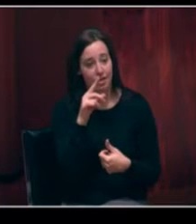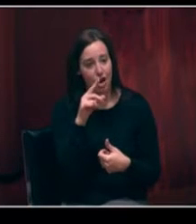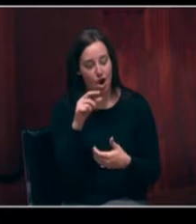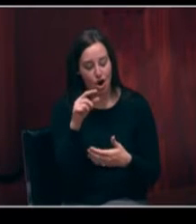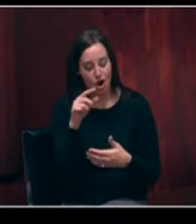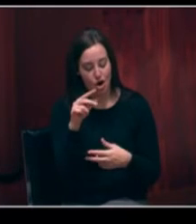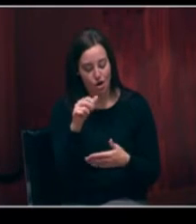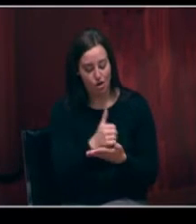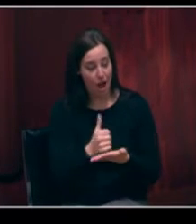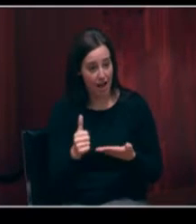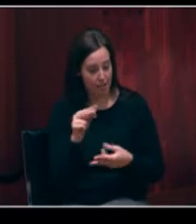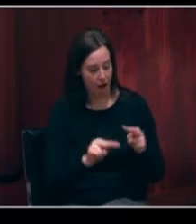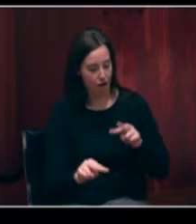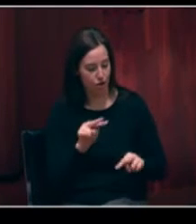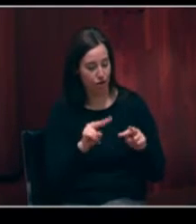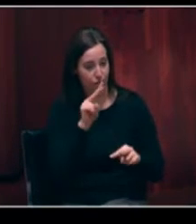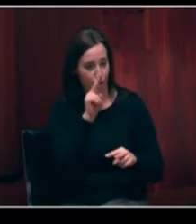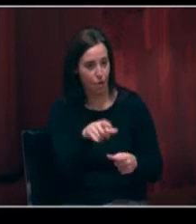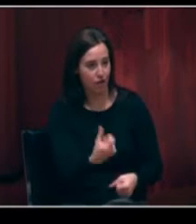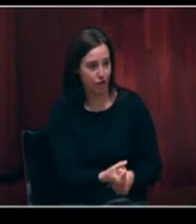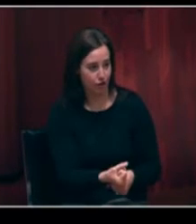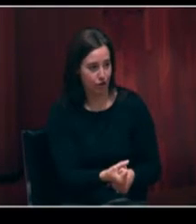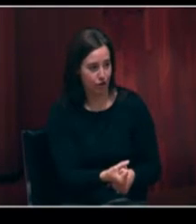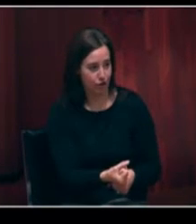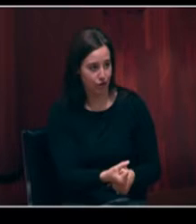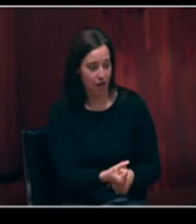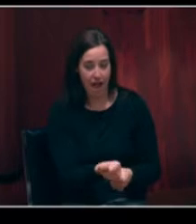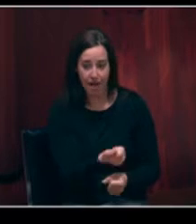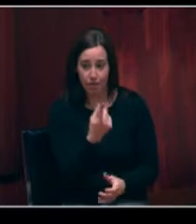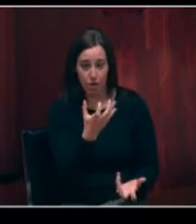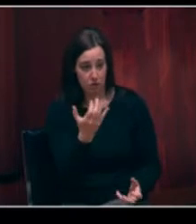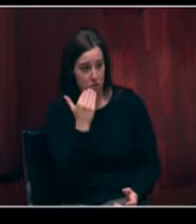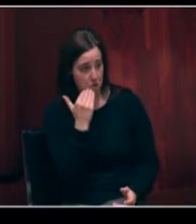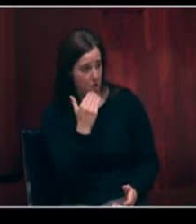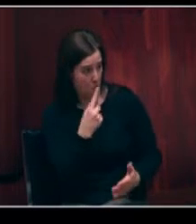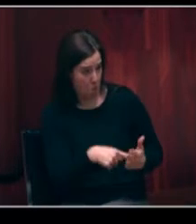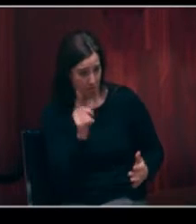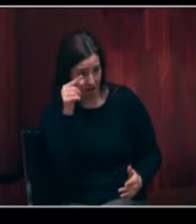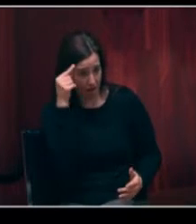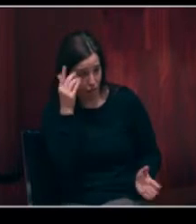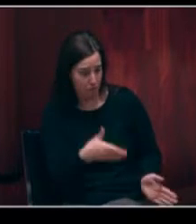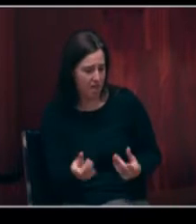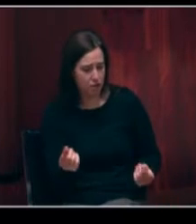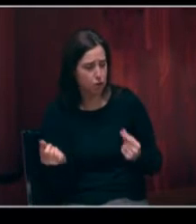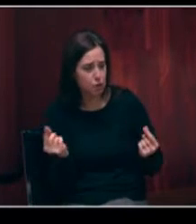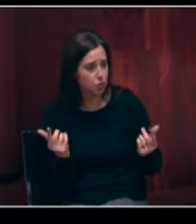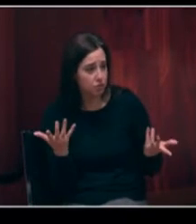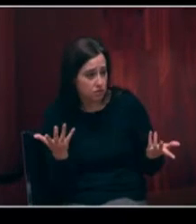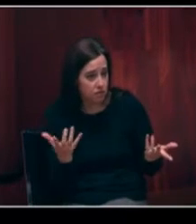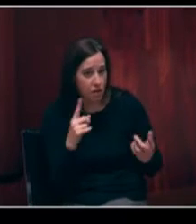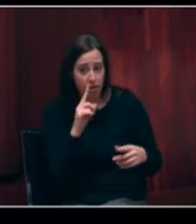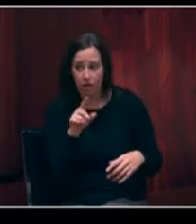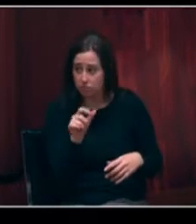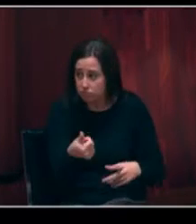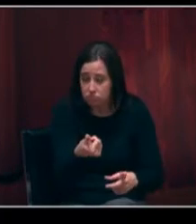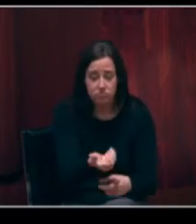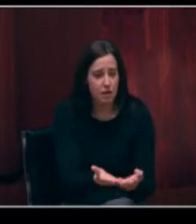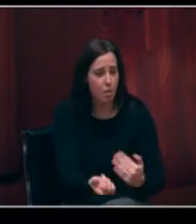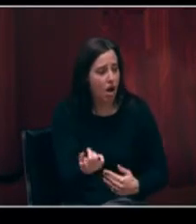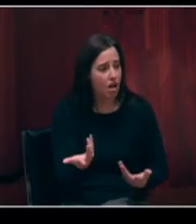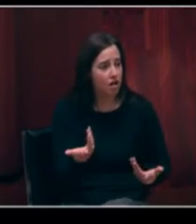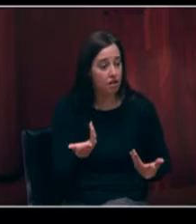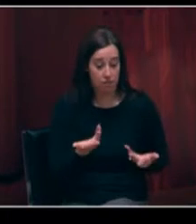will strengthen it. Everybody wants to know, what is the government going to do about these security breaches? What are we going to do about it? Are we going to go attack somebody? You maybe.